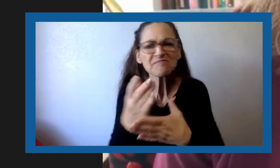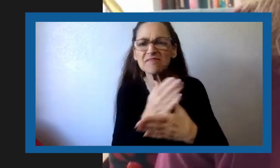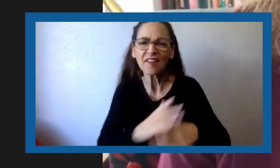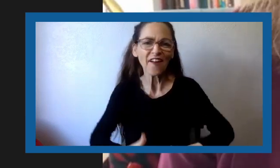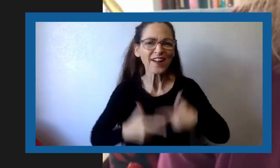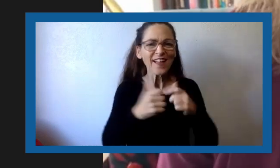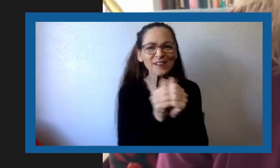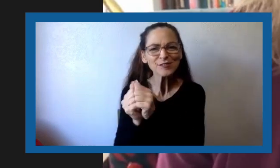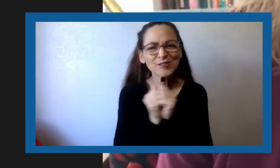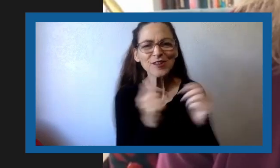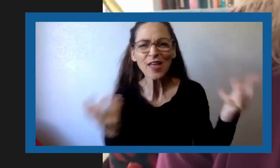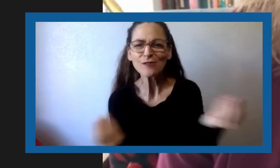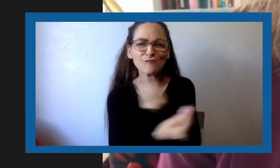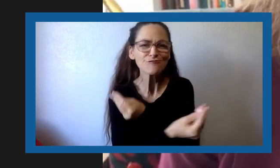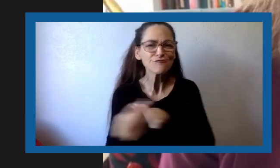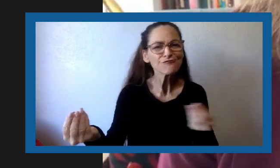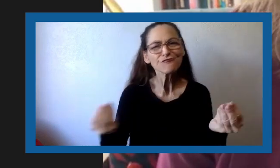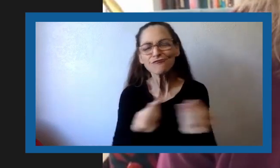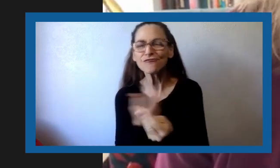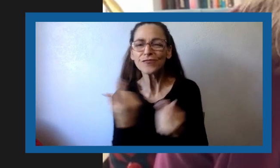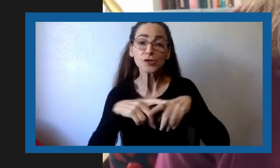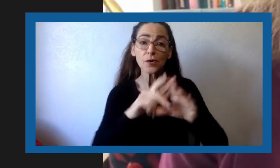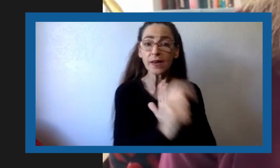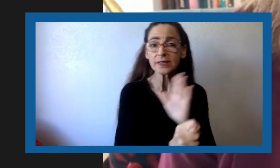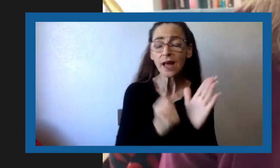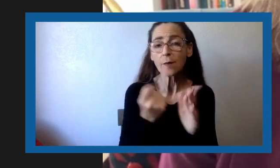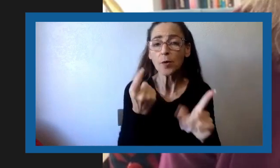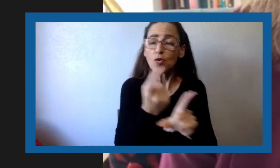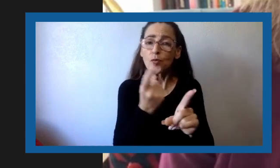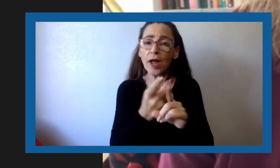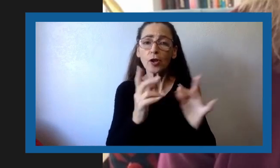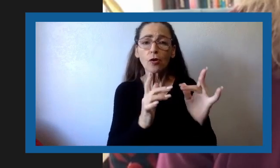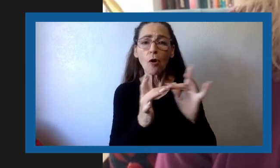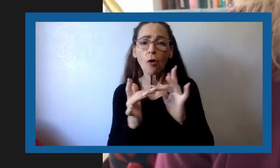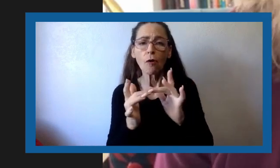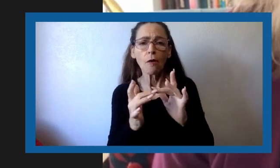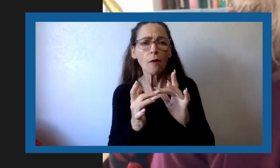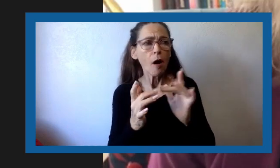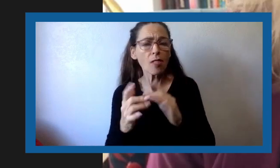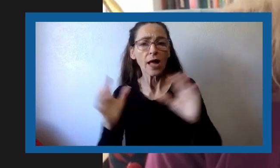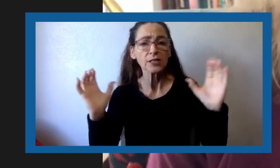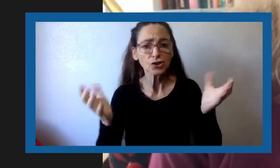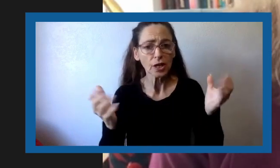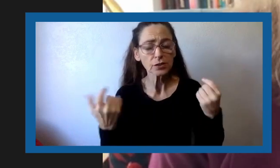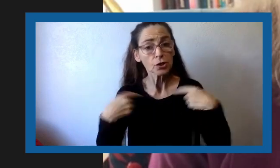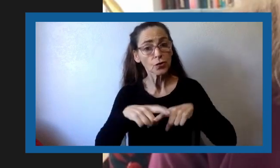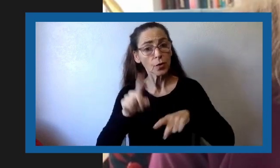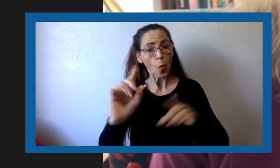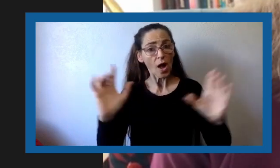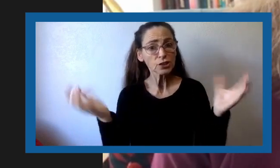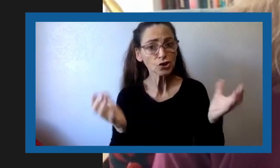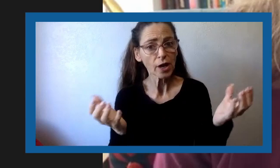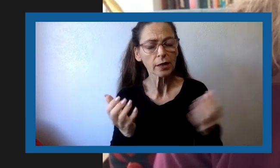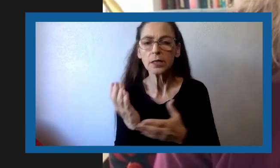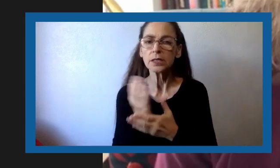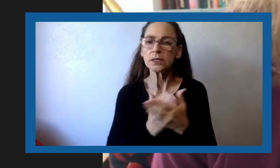each other. At the time, we had some regular online chats there. And in one of those chats, some